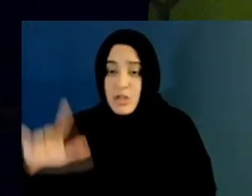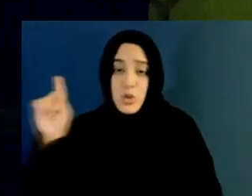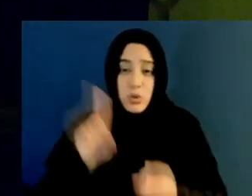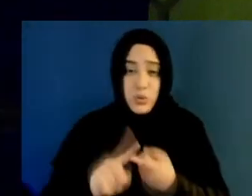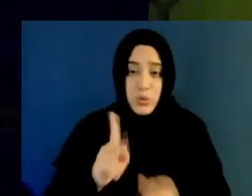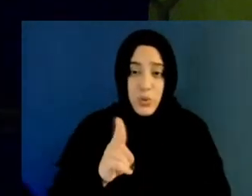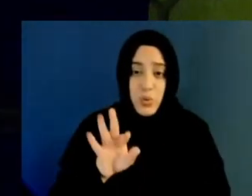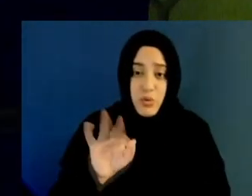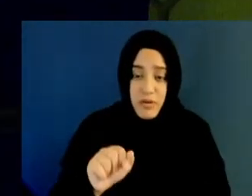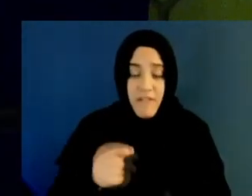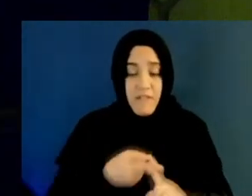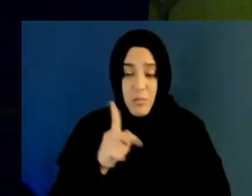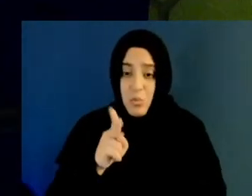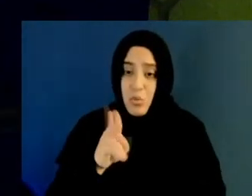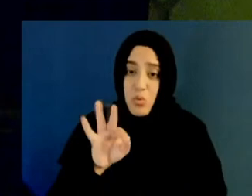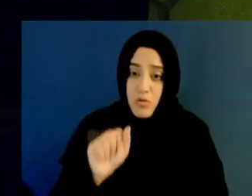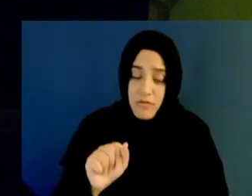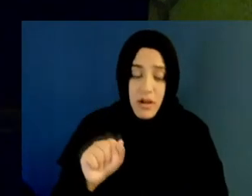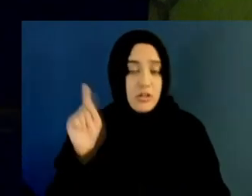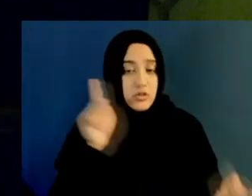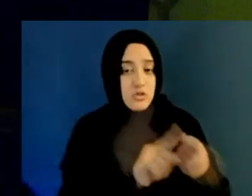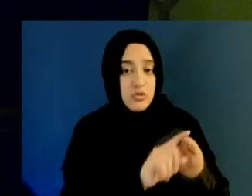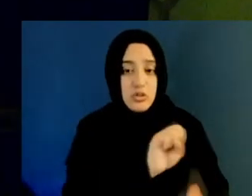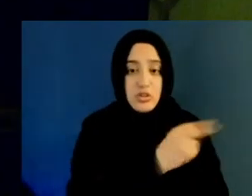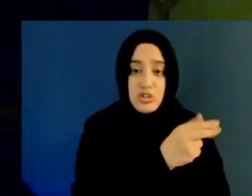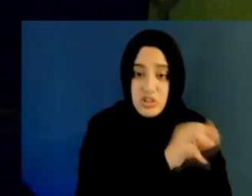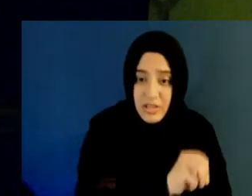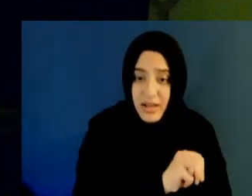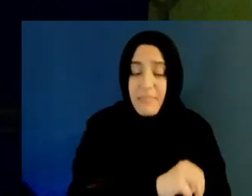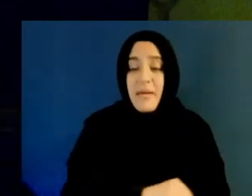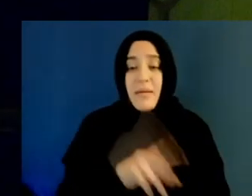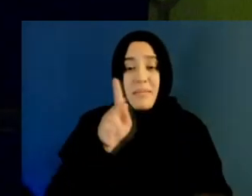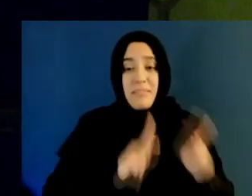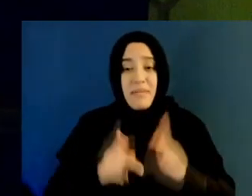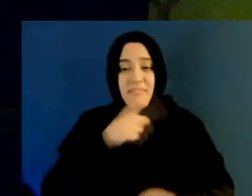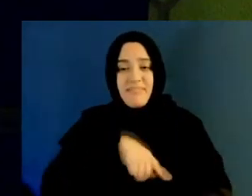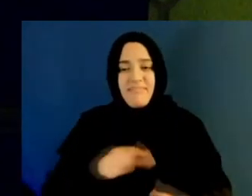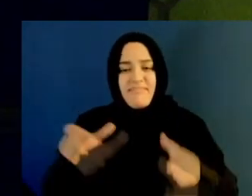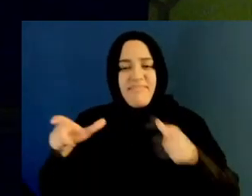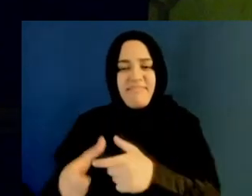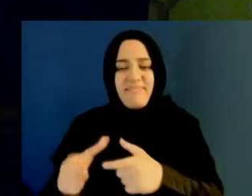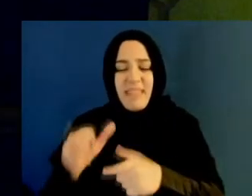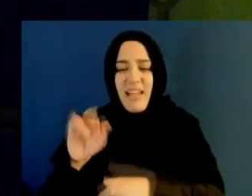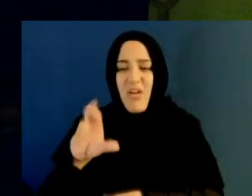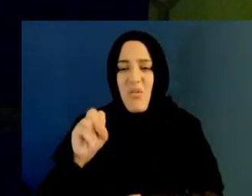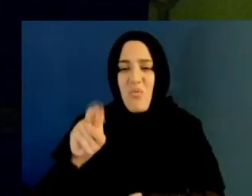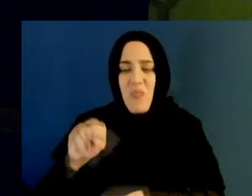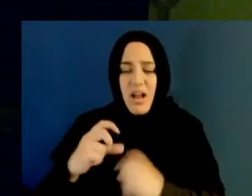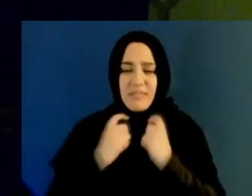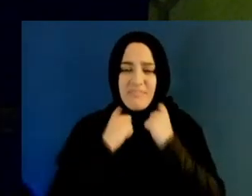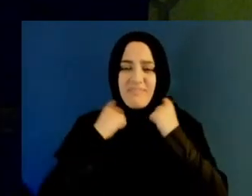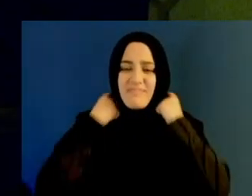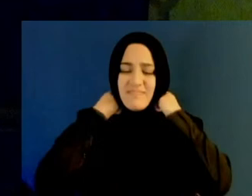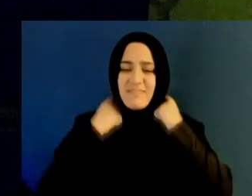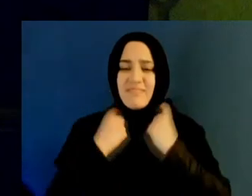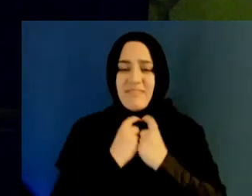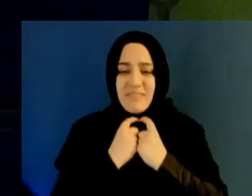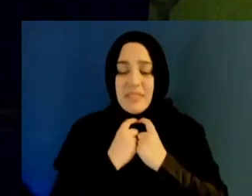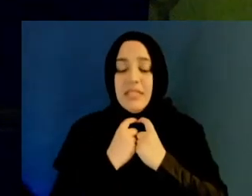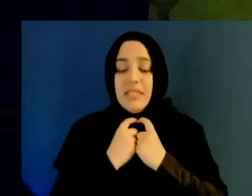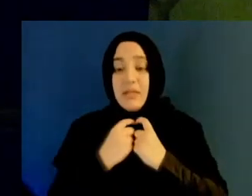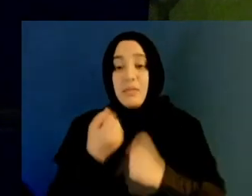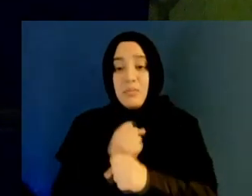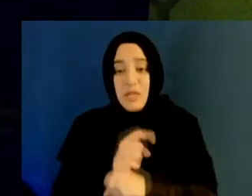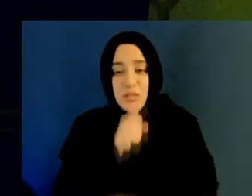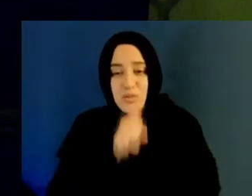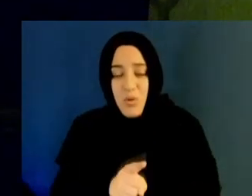they put an iron collar around the neck of Imam Sajjad. So the metal chains or the iron chains from the